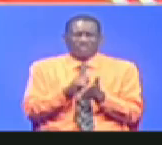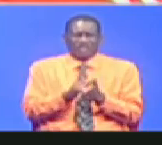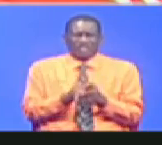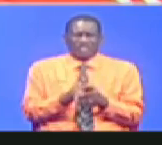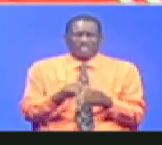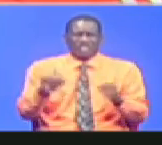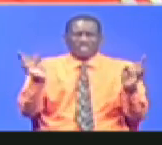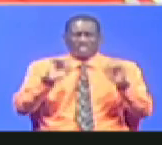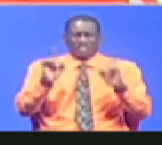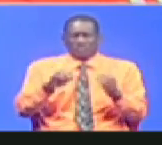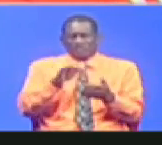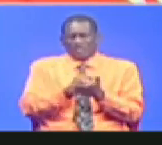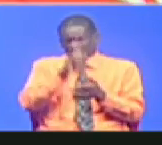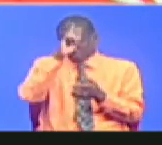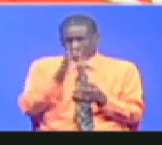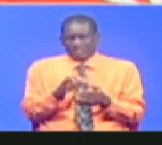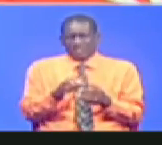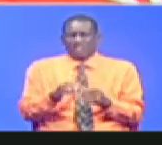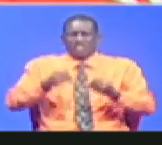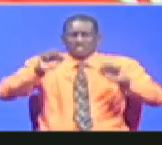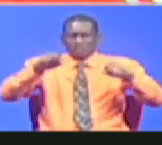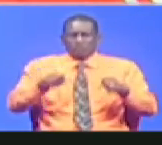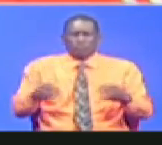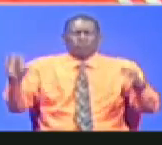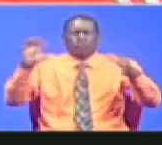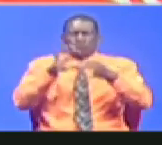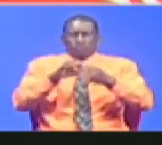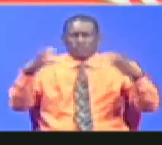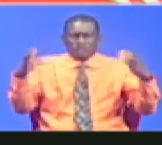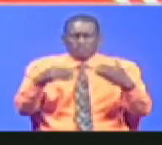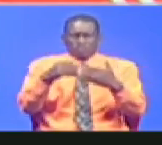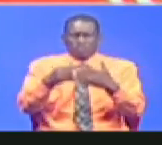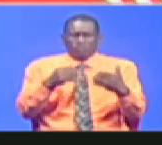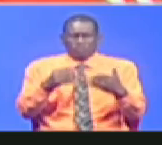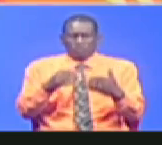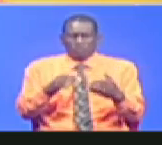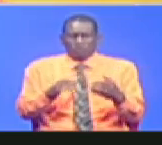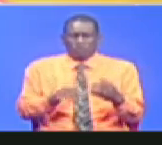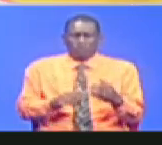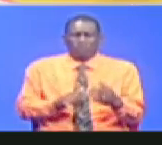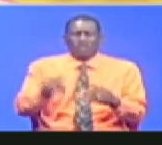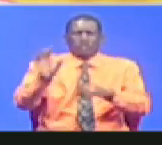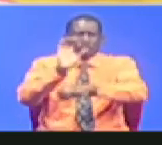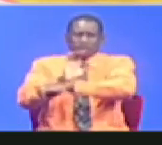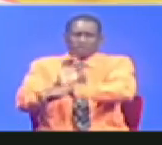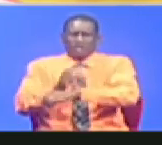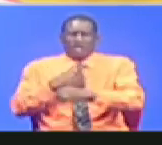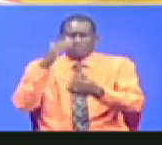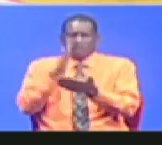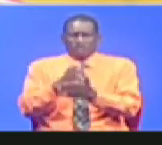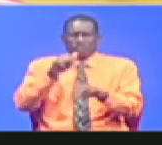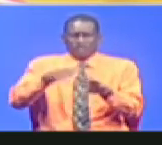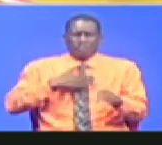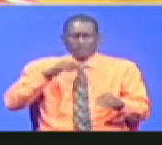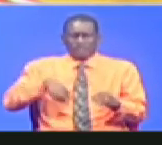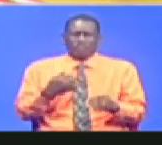not that serious. She will be able to join the team before leaving to Cameroon. I believe in myself, and